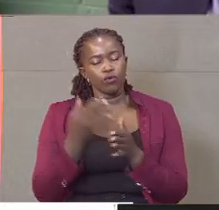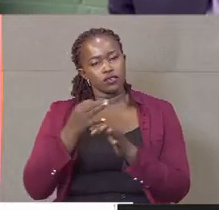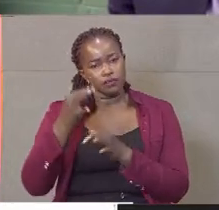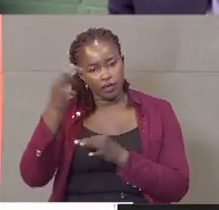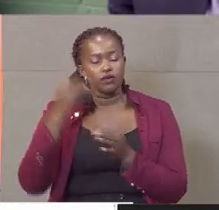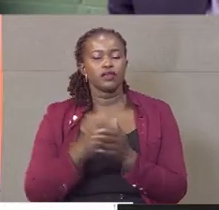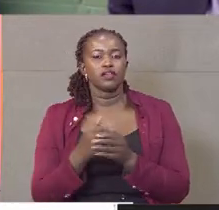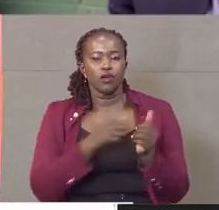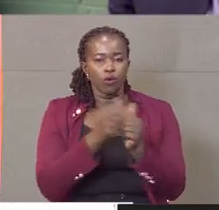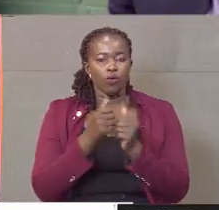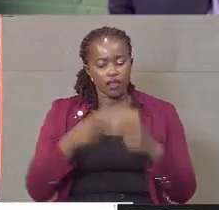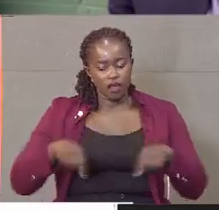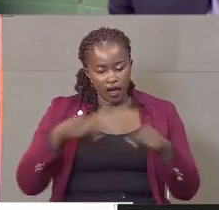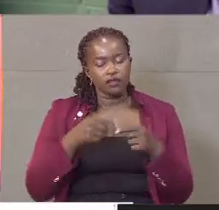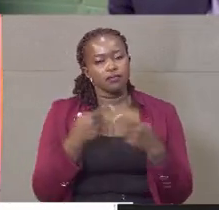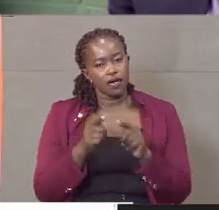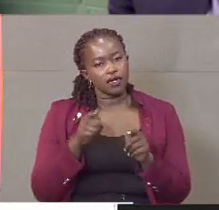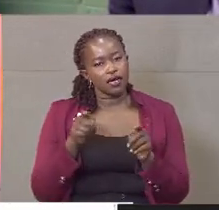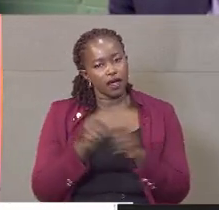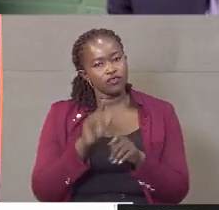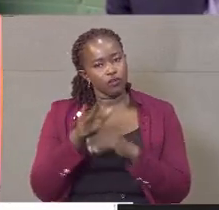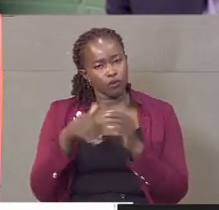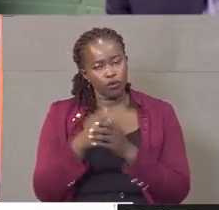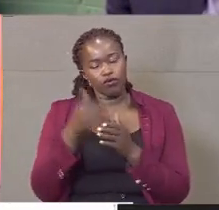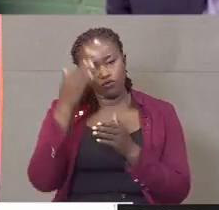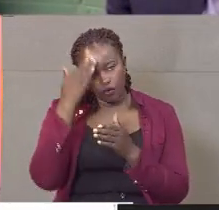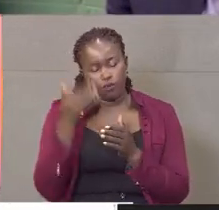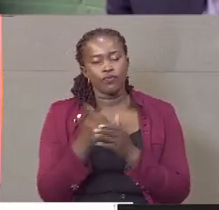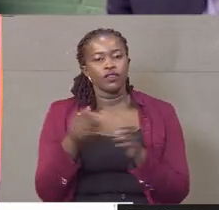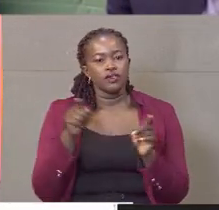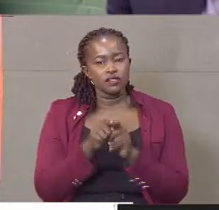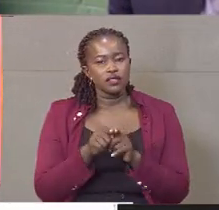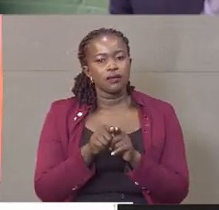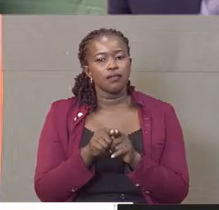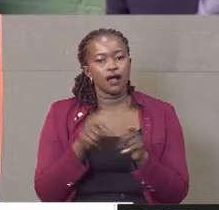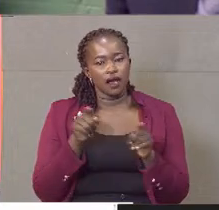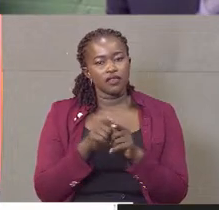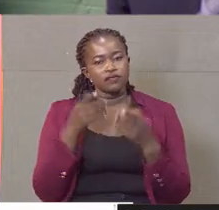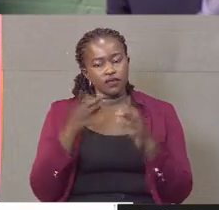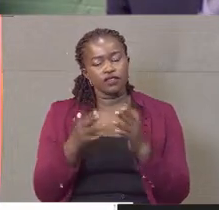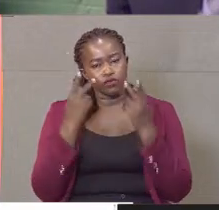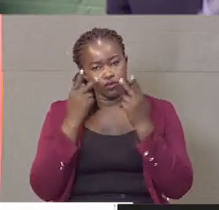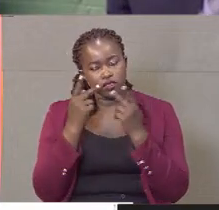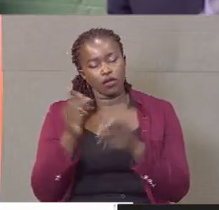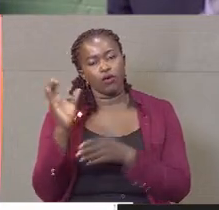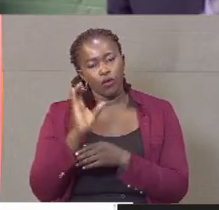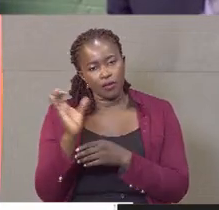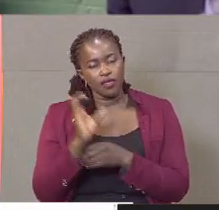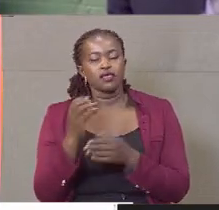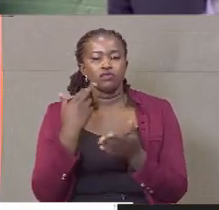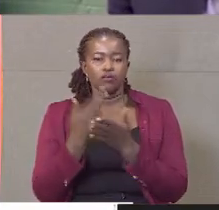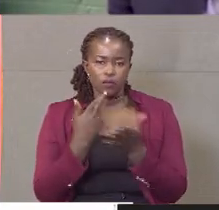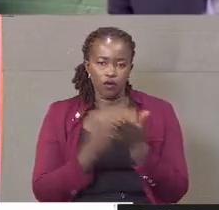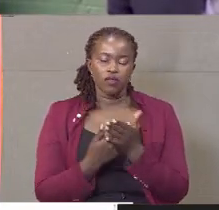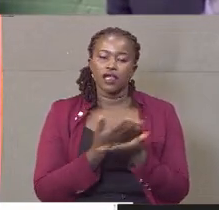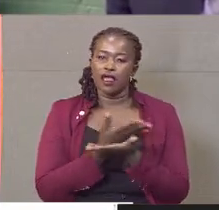us, but as you all know, and as you have seen the committee's report, everything